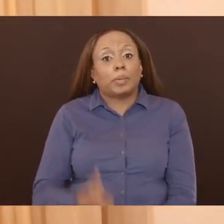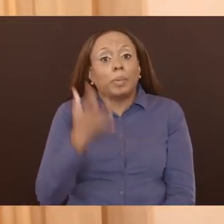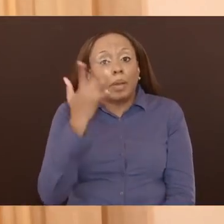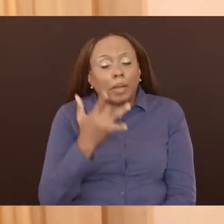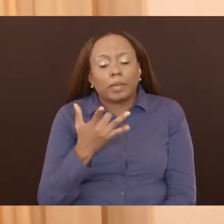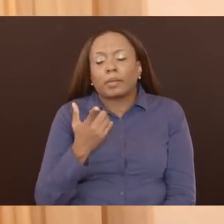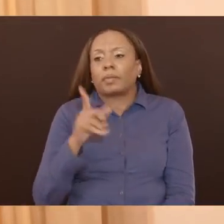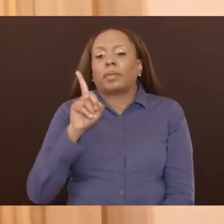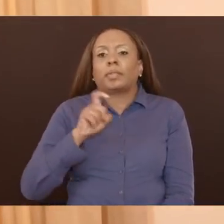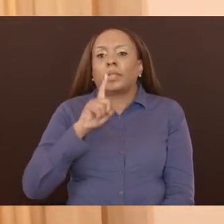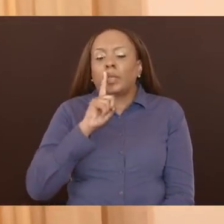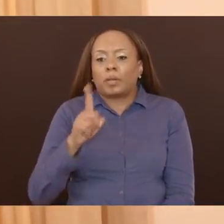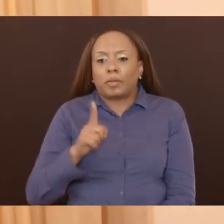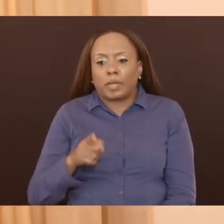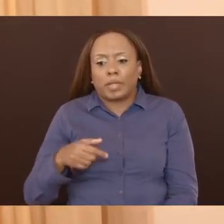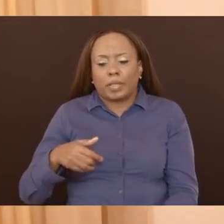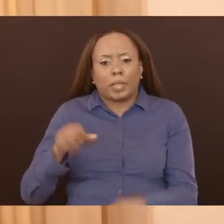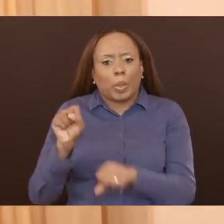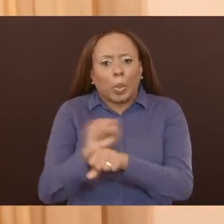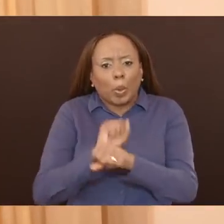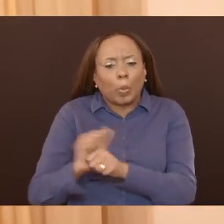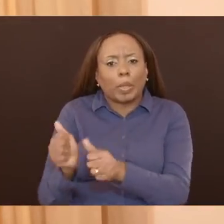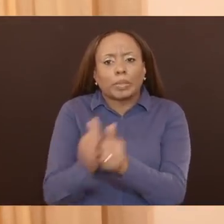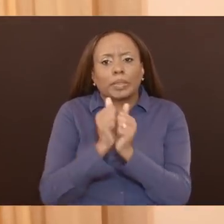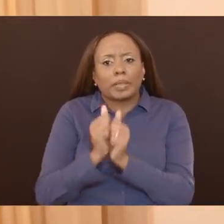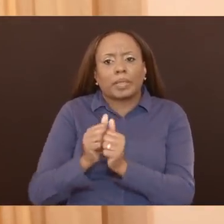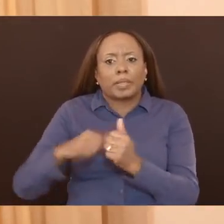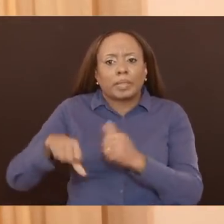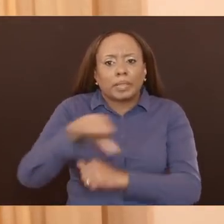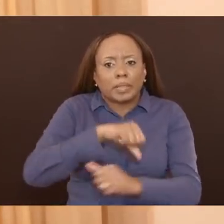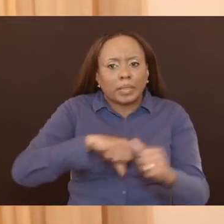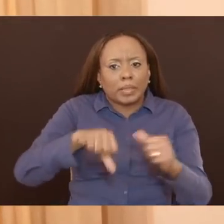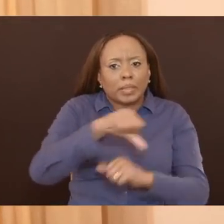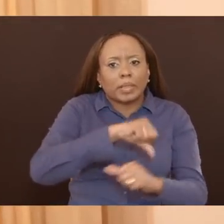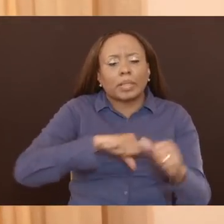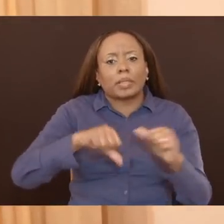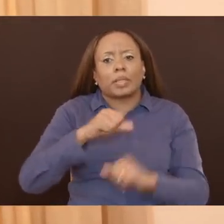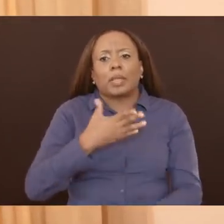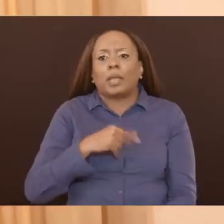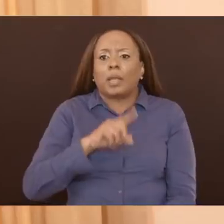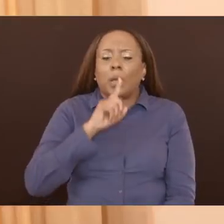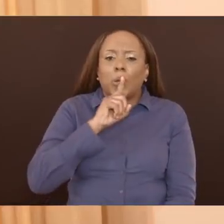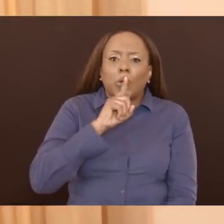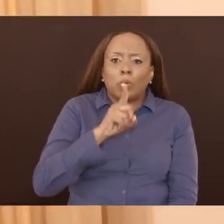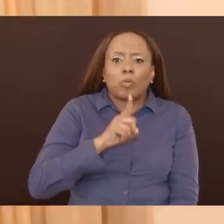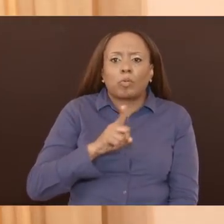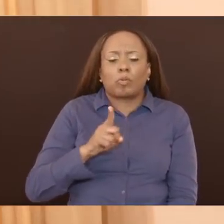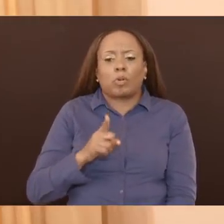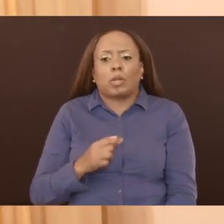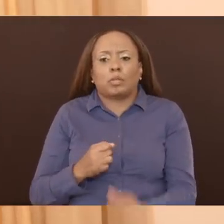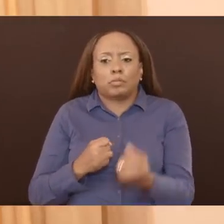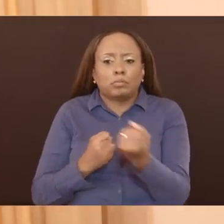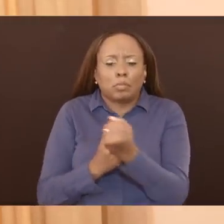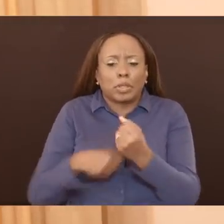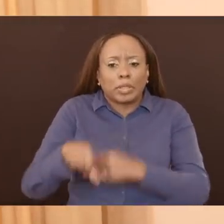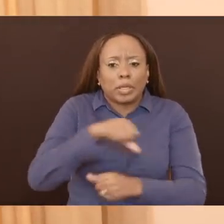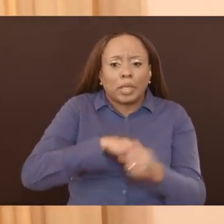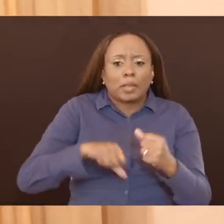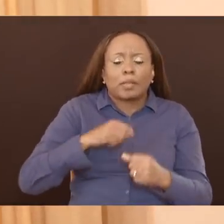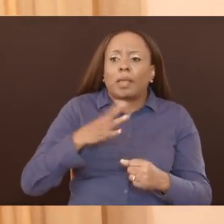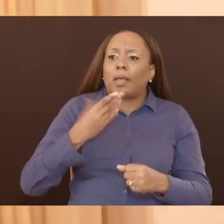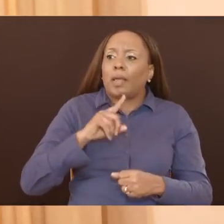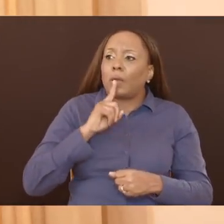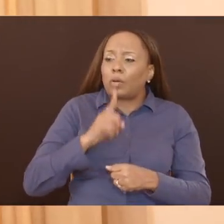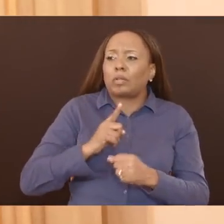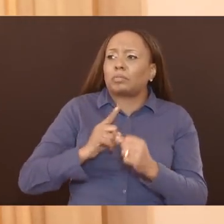resources internally, but we also need to have a demarche to our international partners to help this region at the very time when